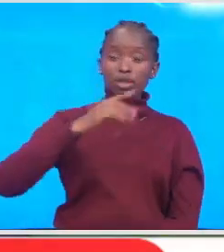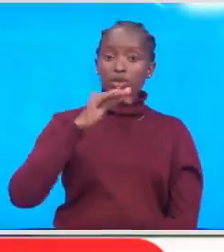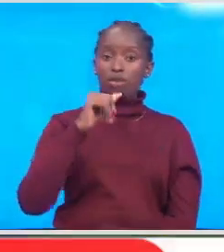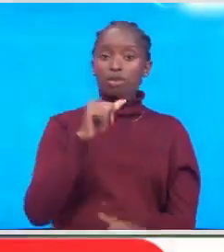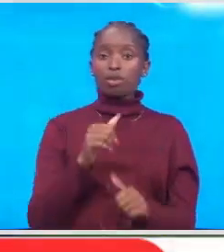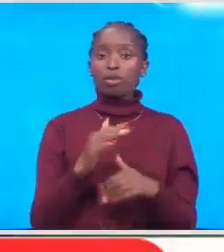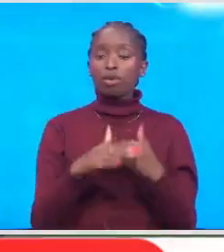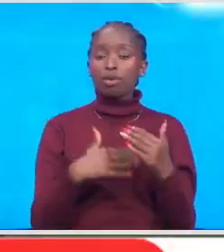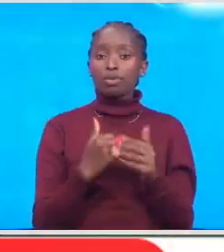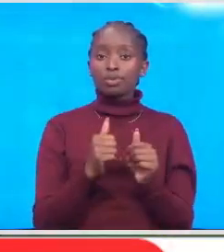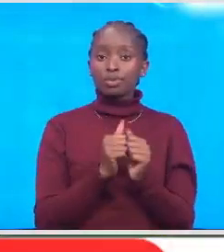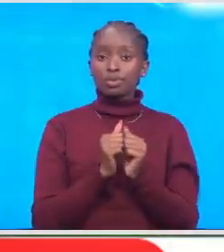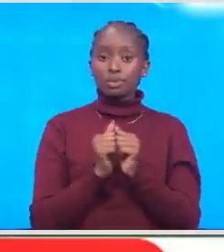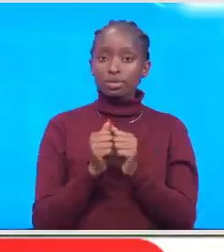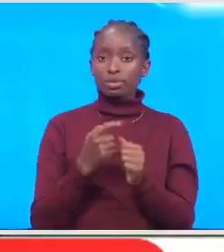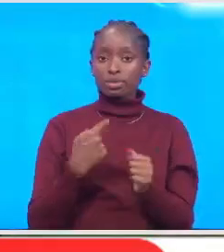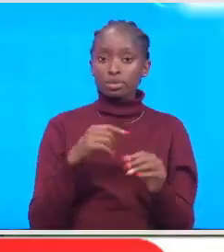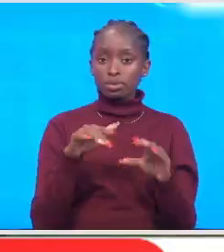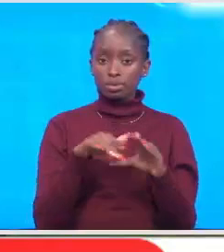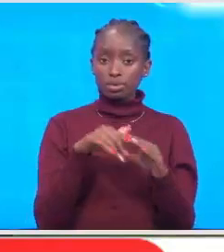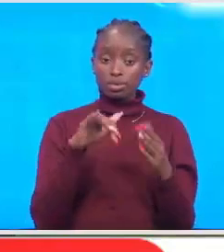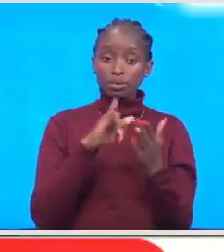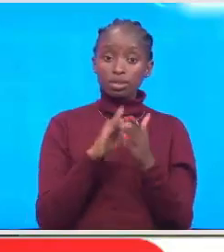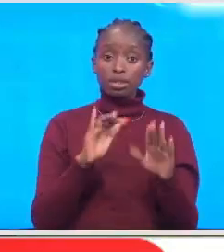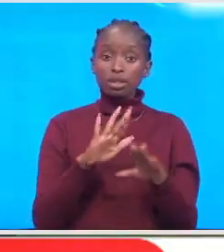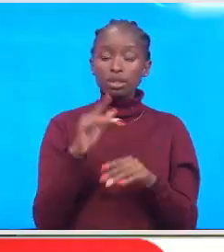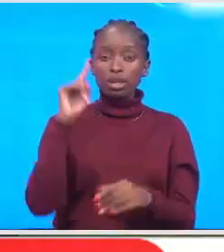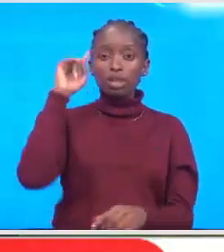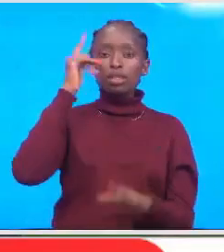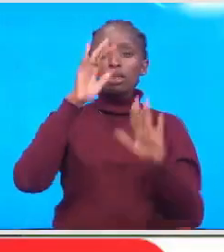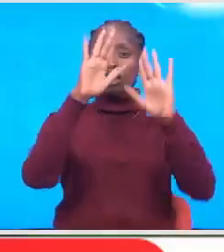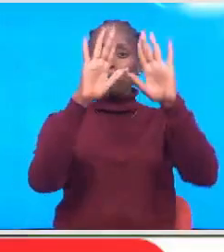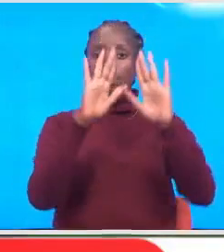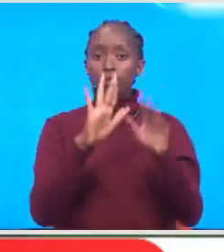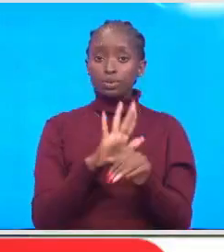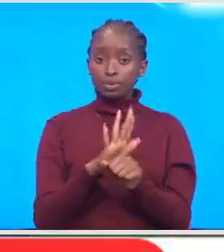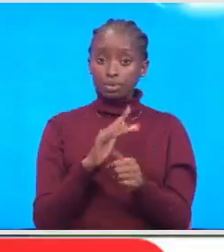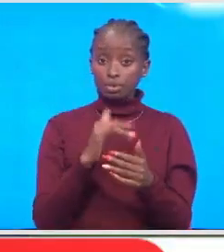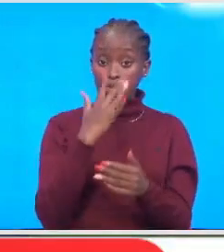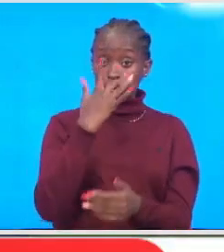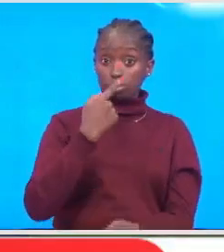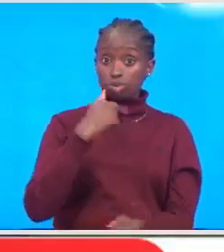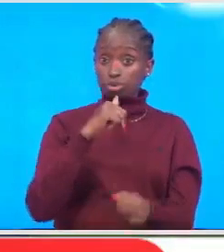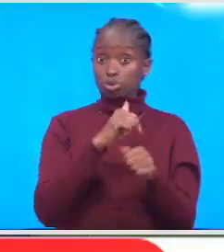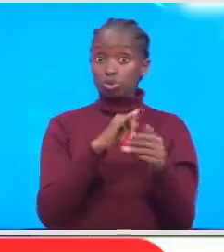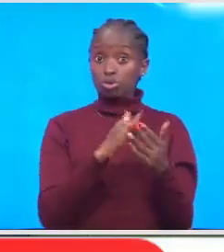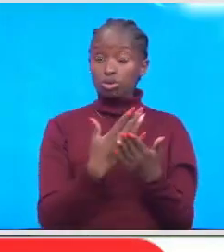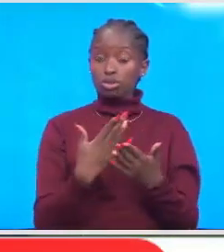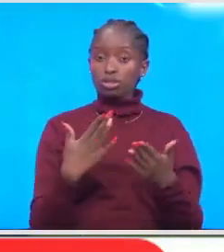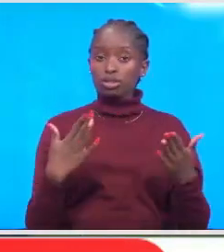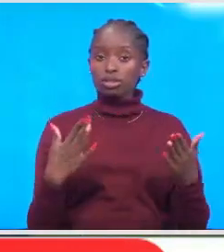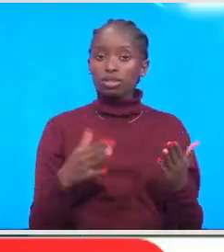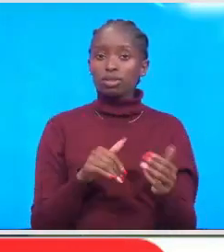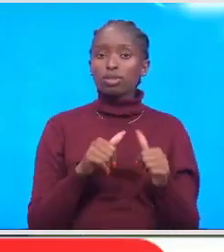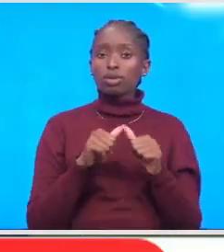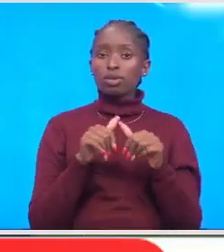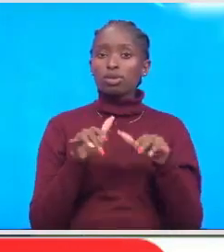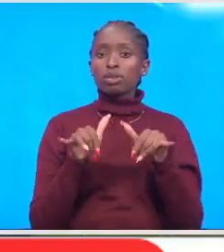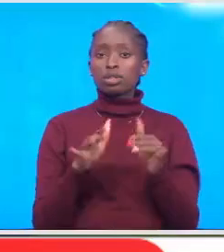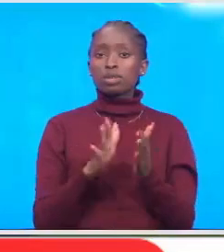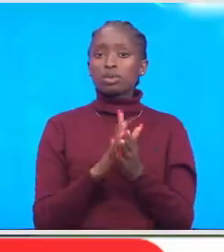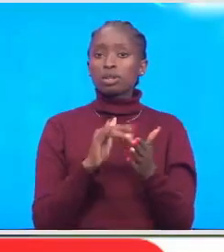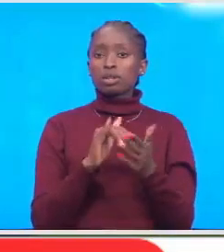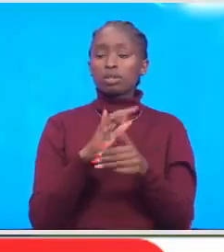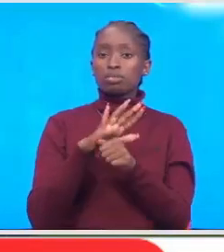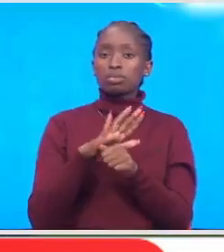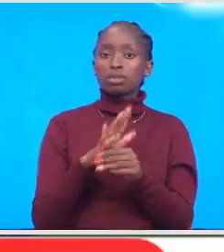George, and I think it's really important. That's why we do a press briefing as well, to keep the pressure on out there and